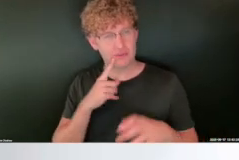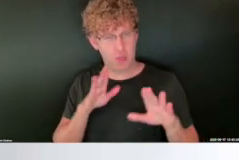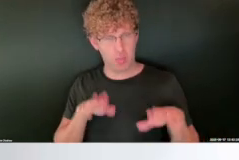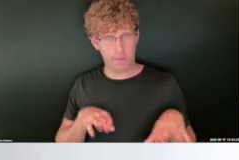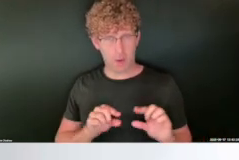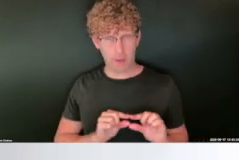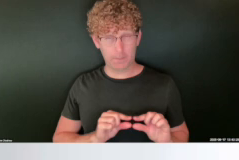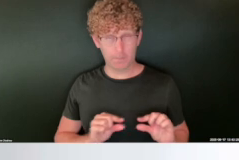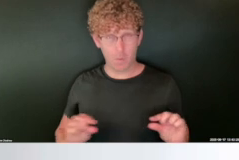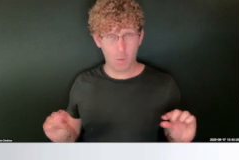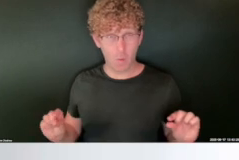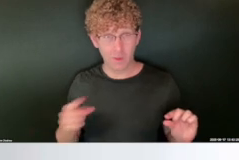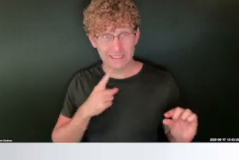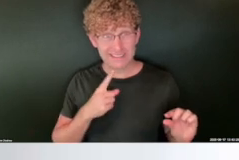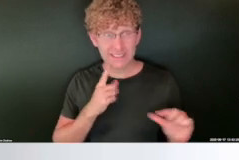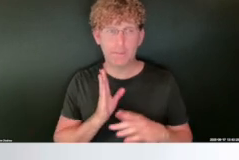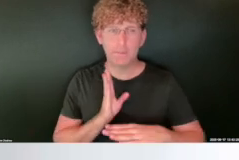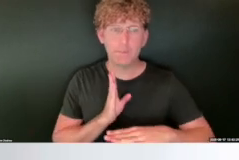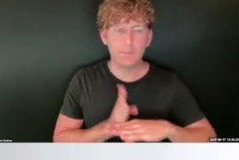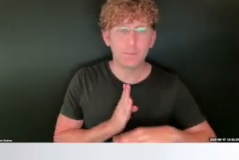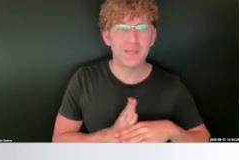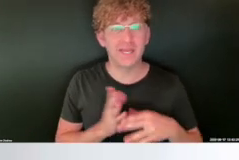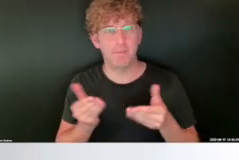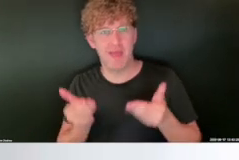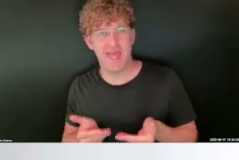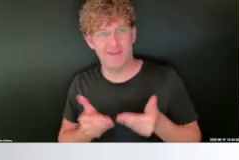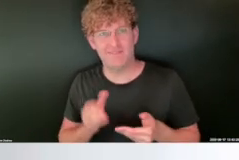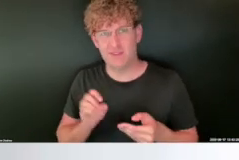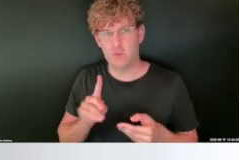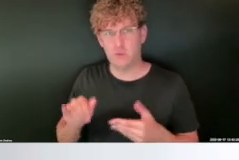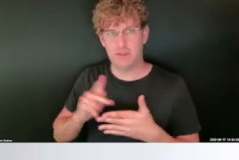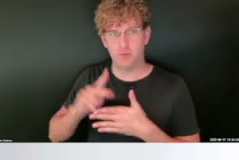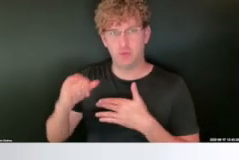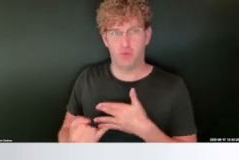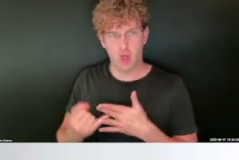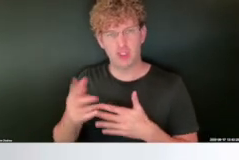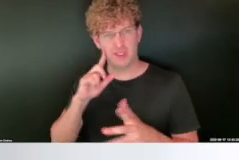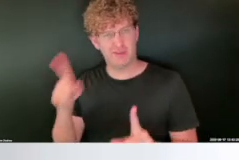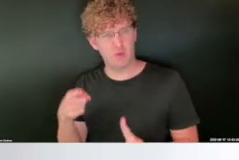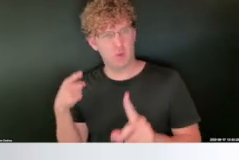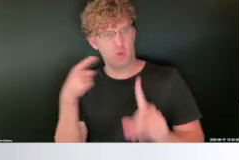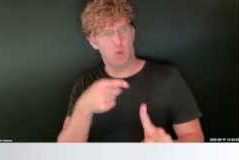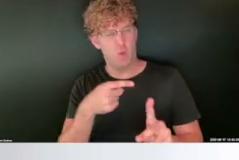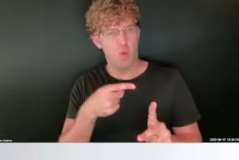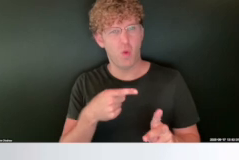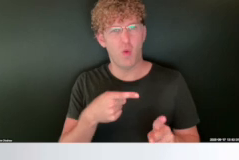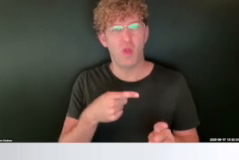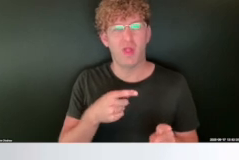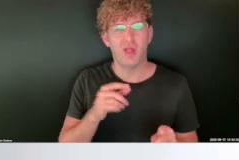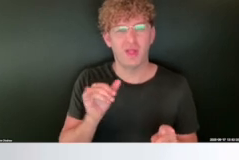and heavy duty projects that are targeting air toxics and criteria air